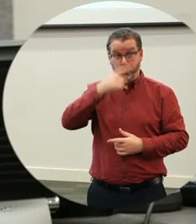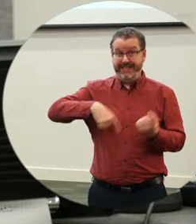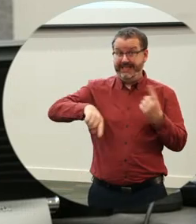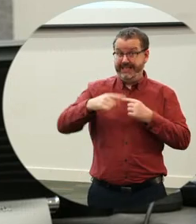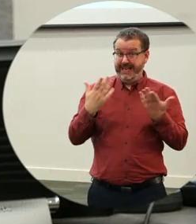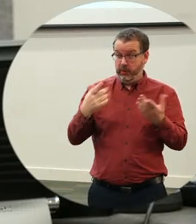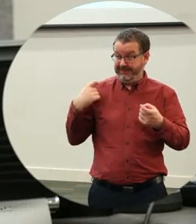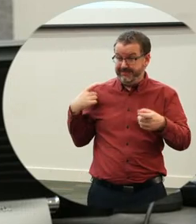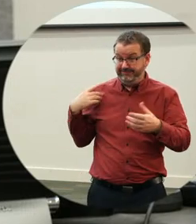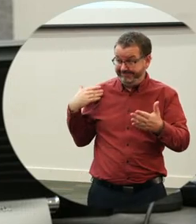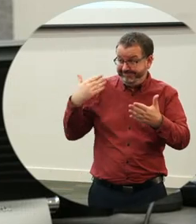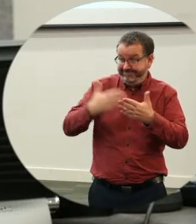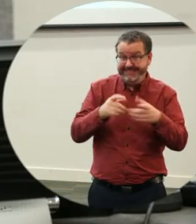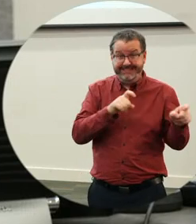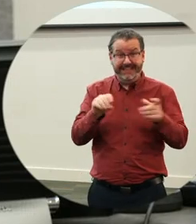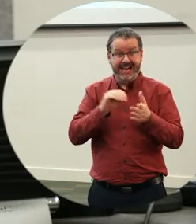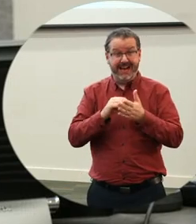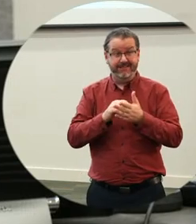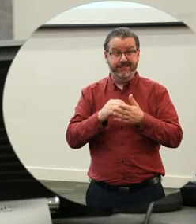force?